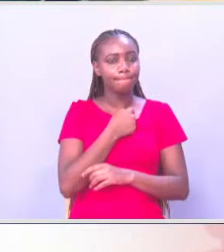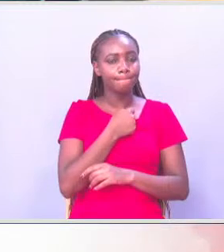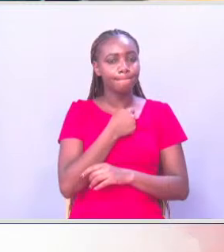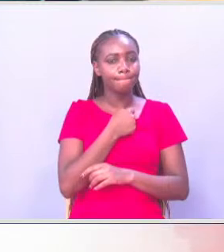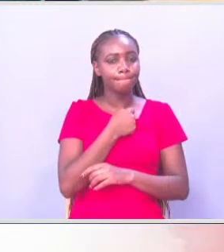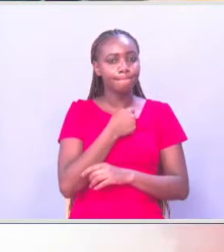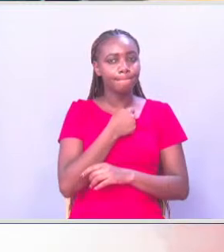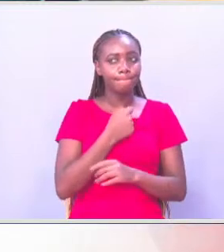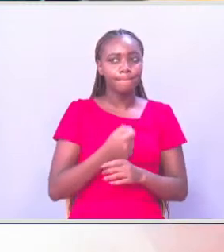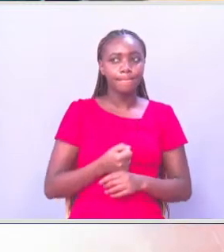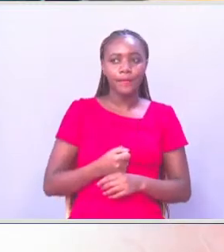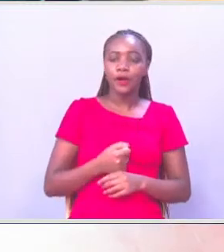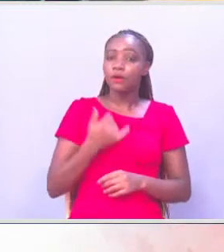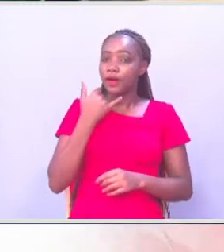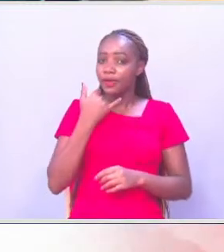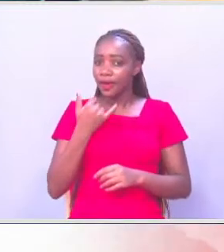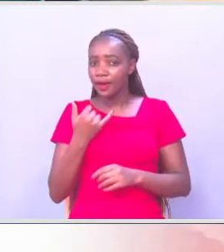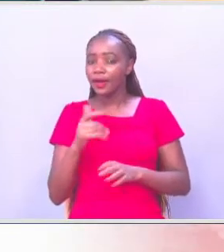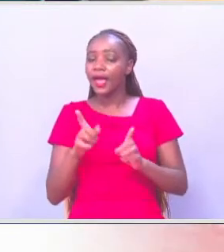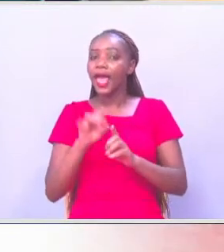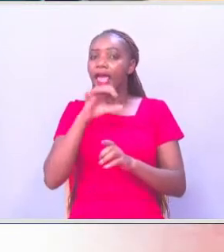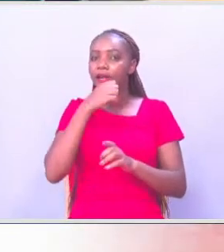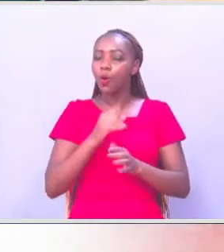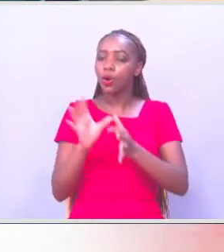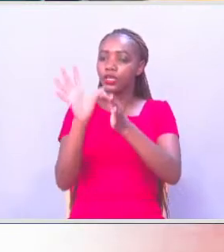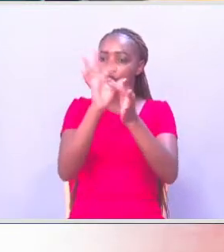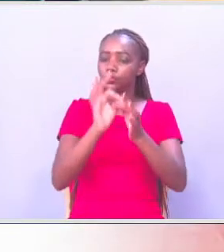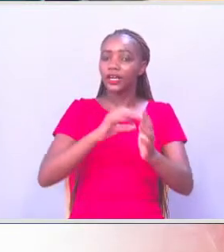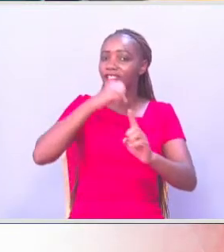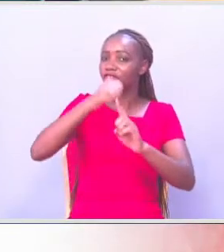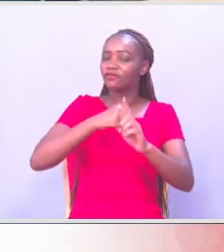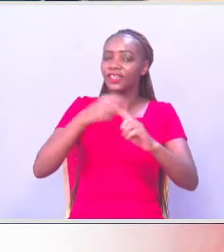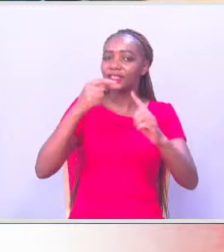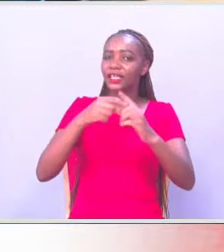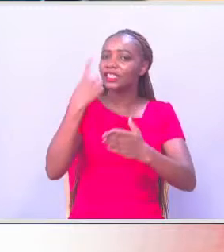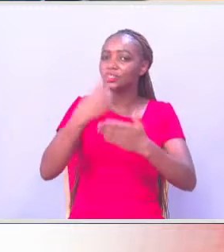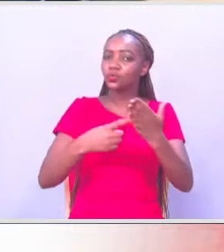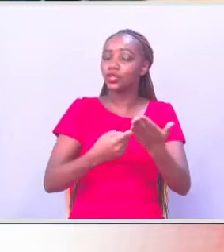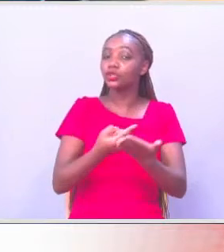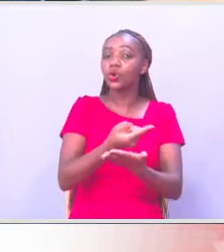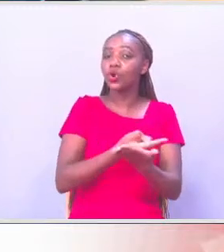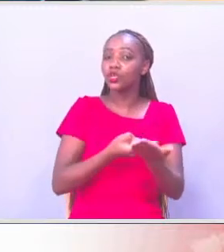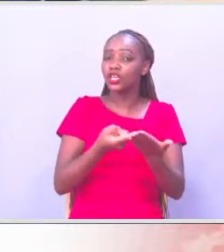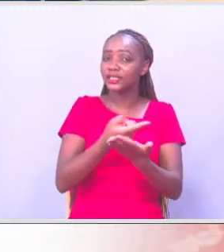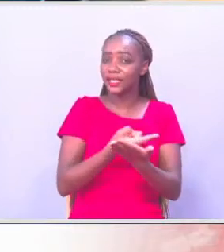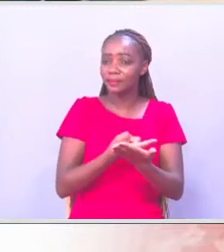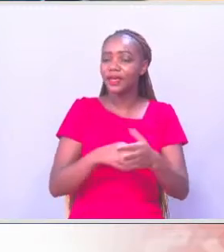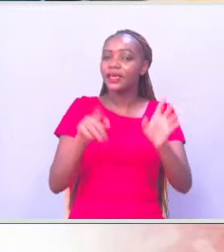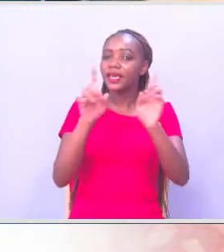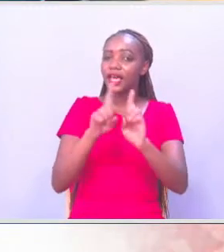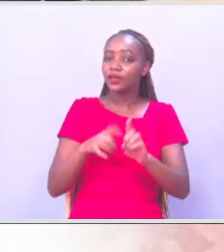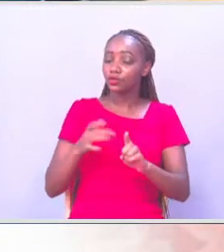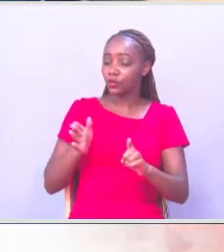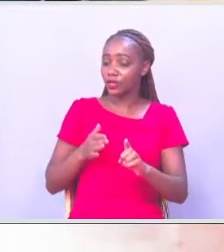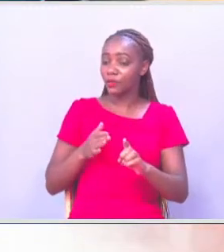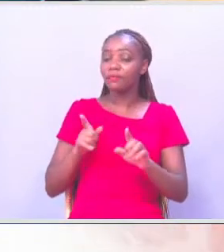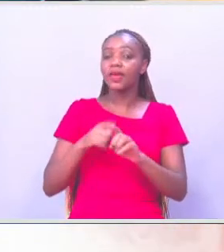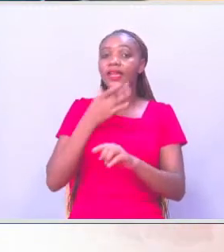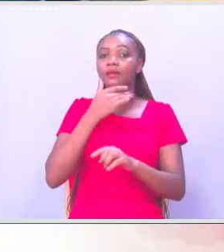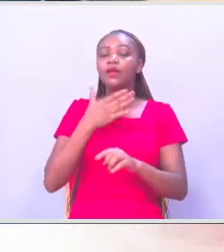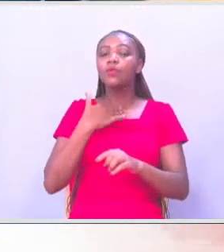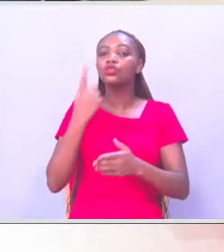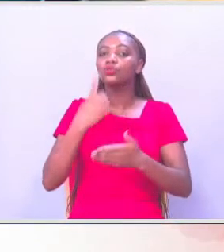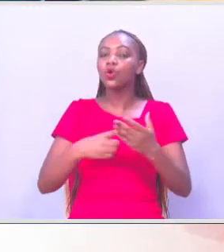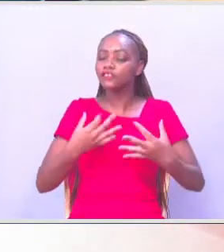men, both young and old, united to protest over British colonial oppression. The men and women wanted their freedom